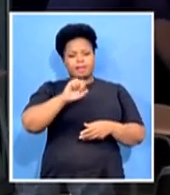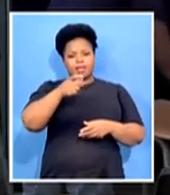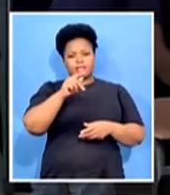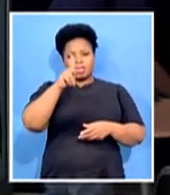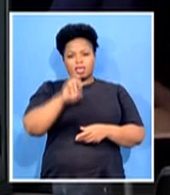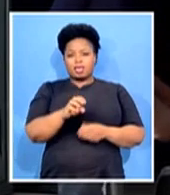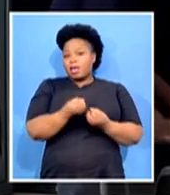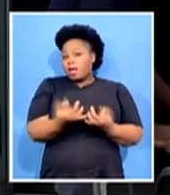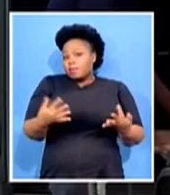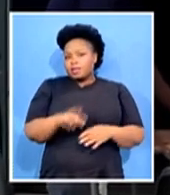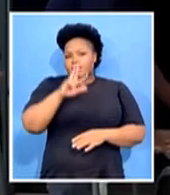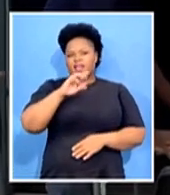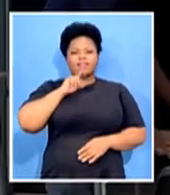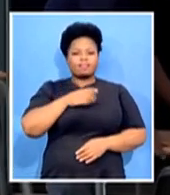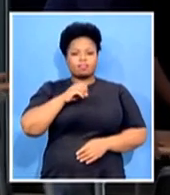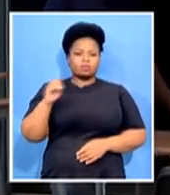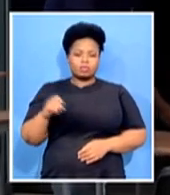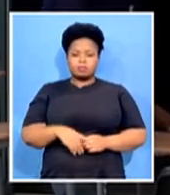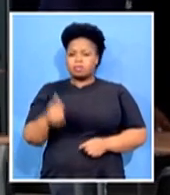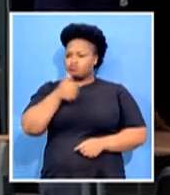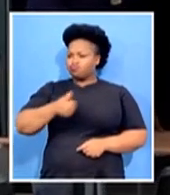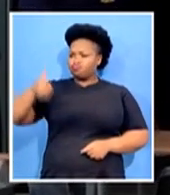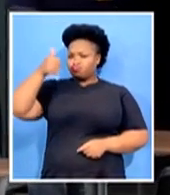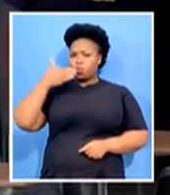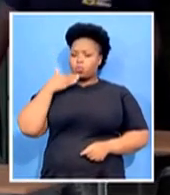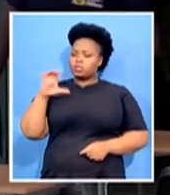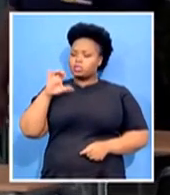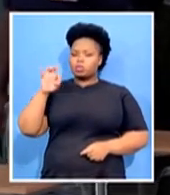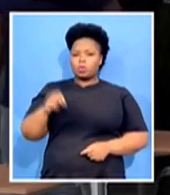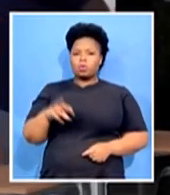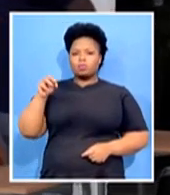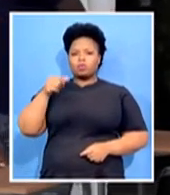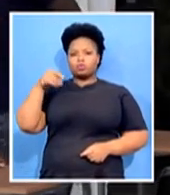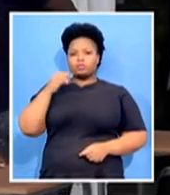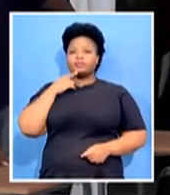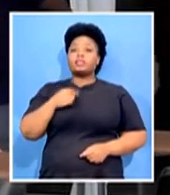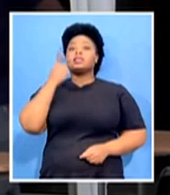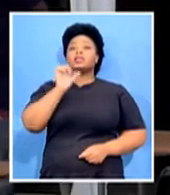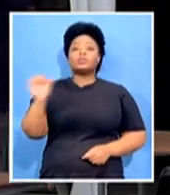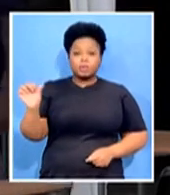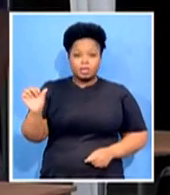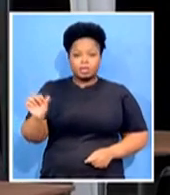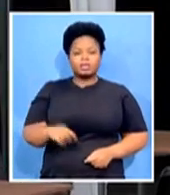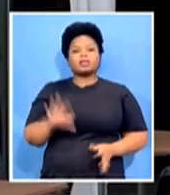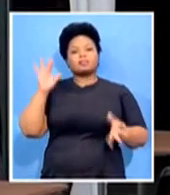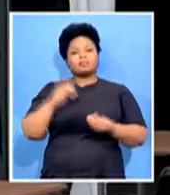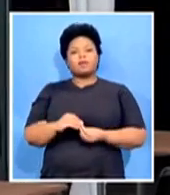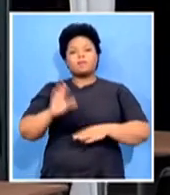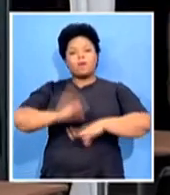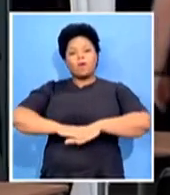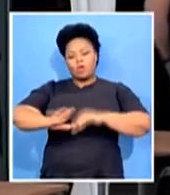Gladys Bokhoshi, that in the next weeks you're going to have 9,000 more that will come through. So it's